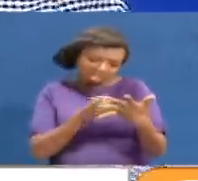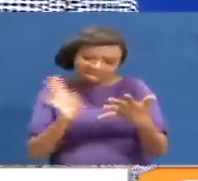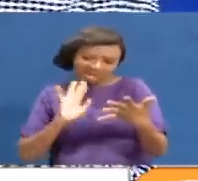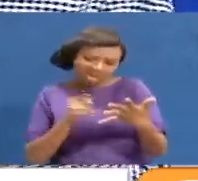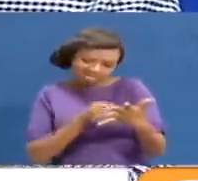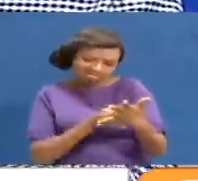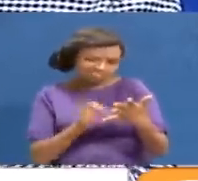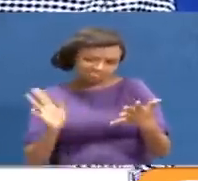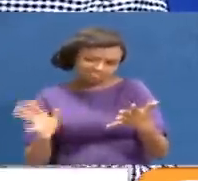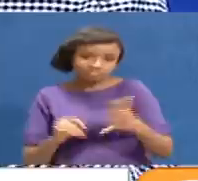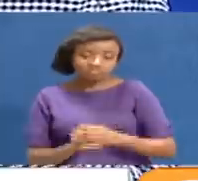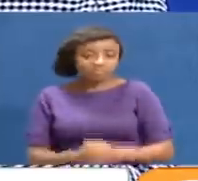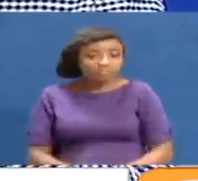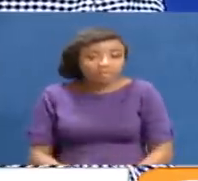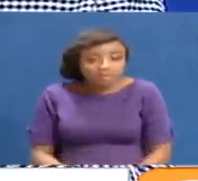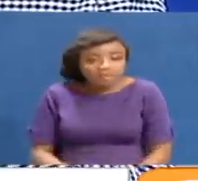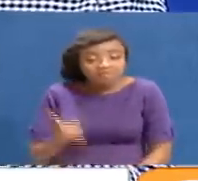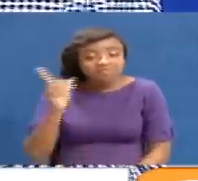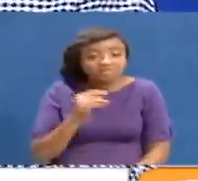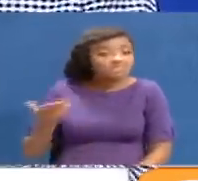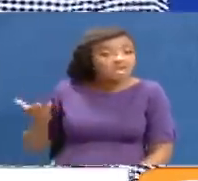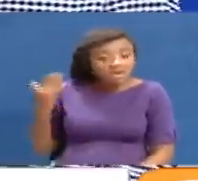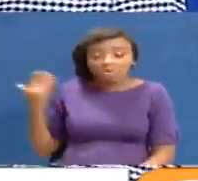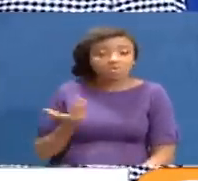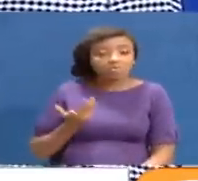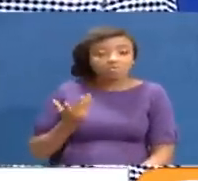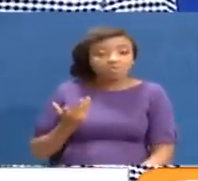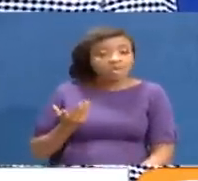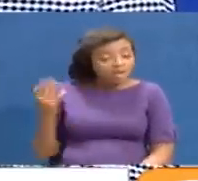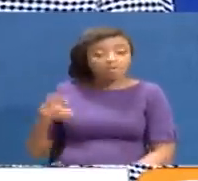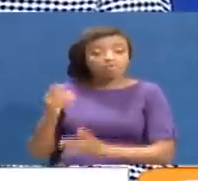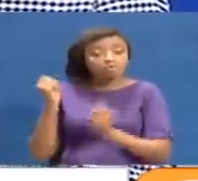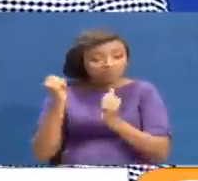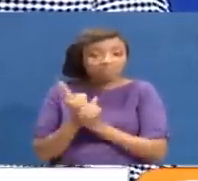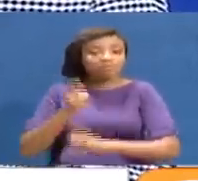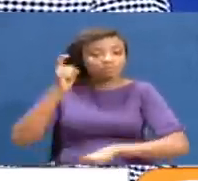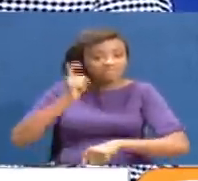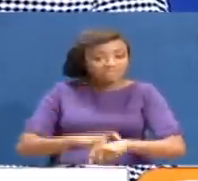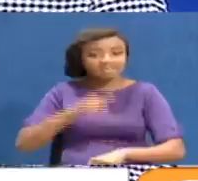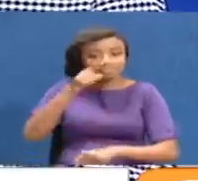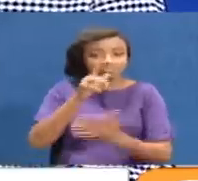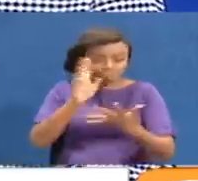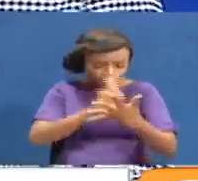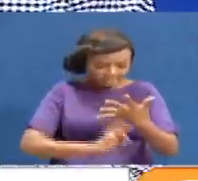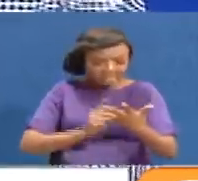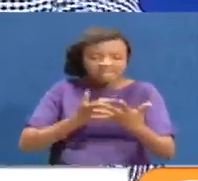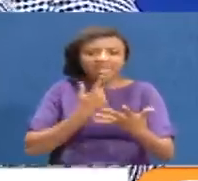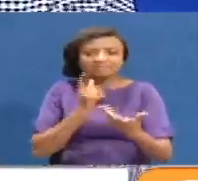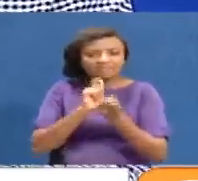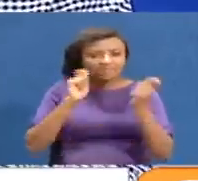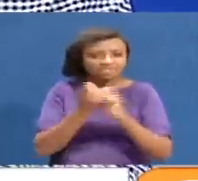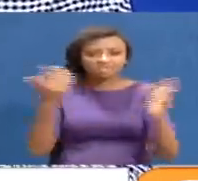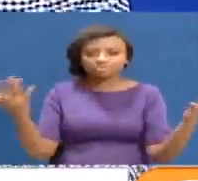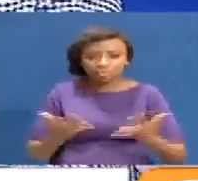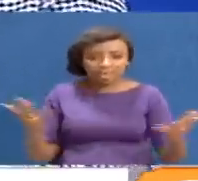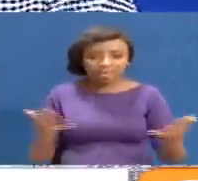told to do with the first draft in November. So you're saying it's too late people to make have forgotten amendments now? That when it was launched in November, they were told, go